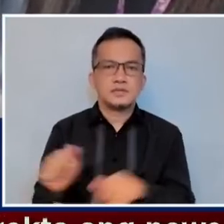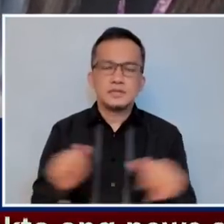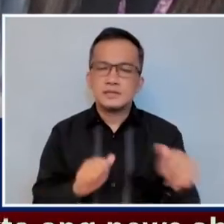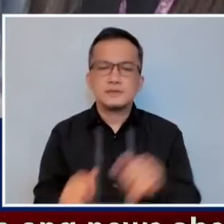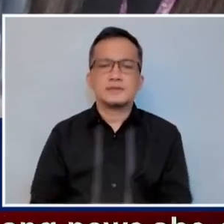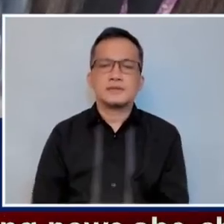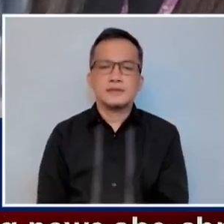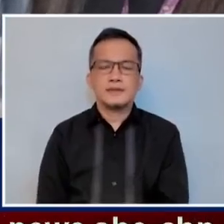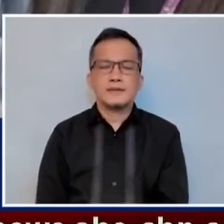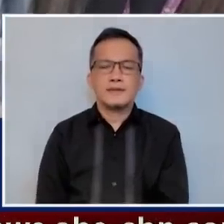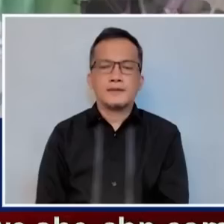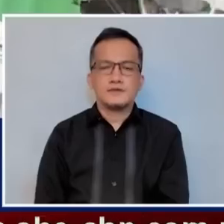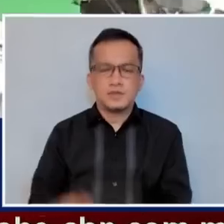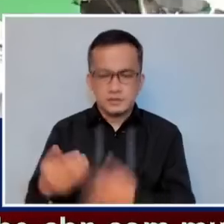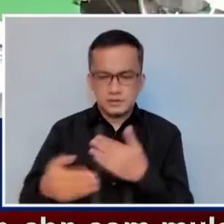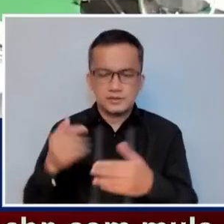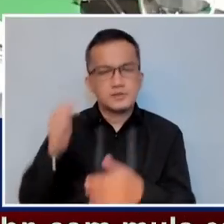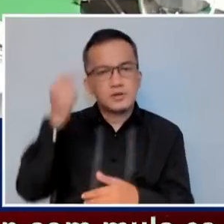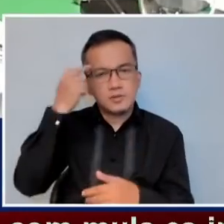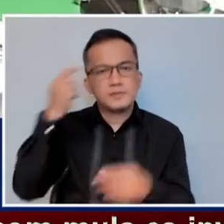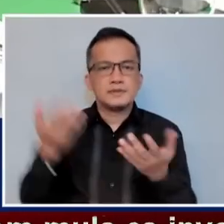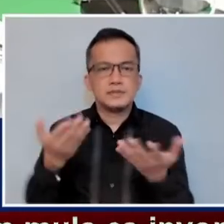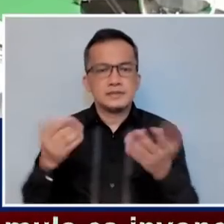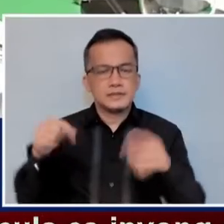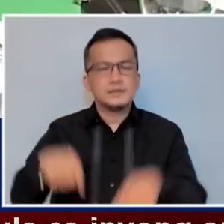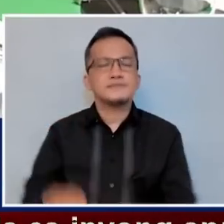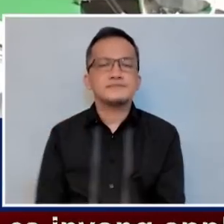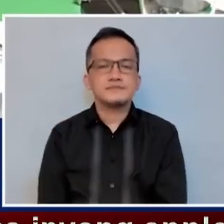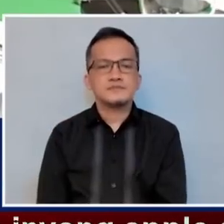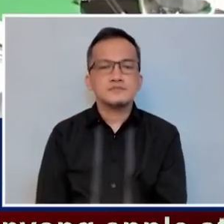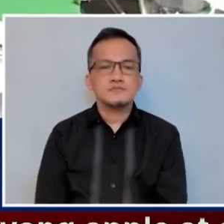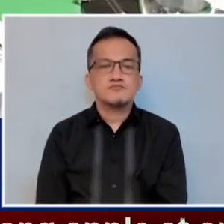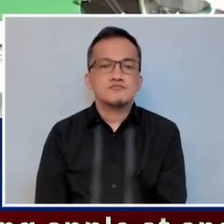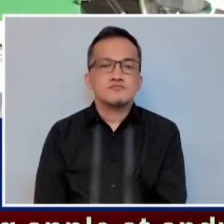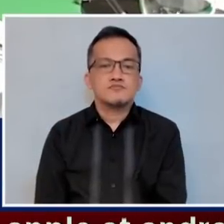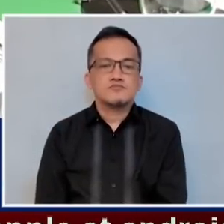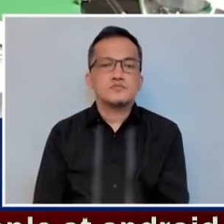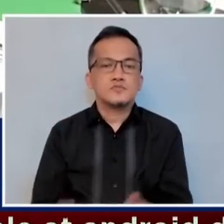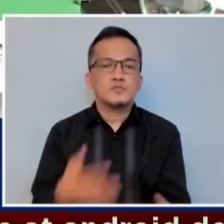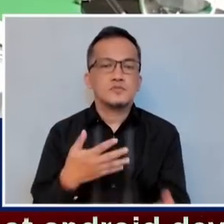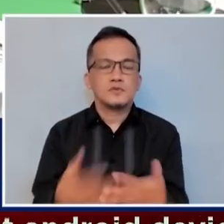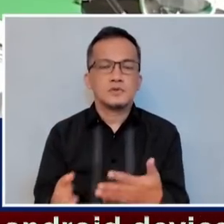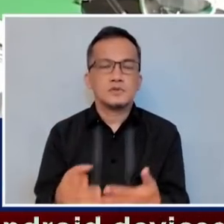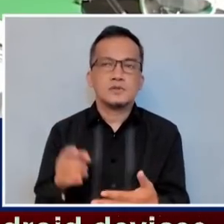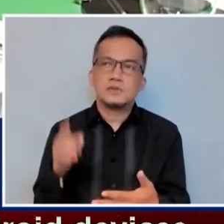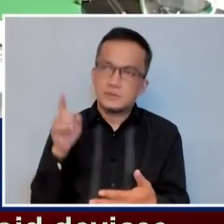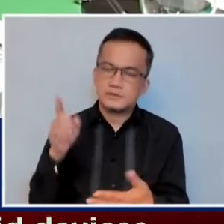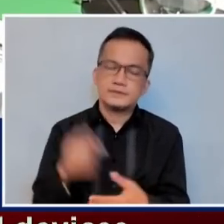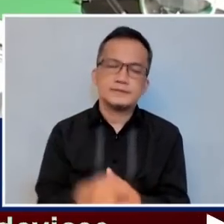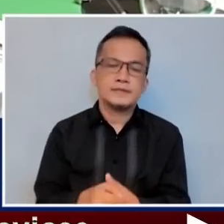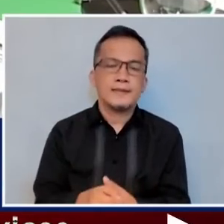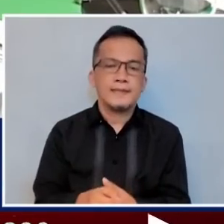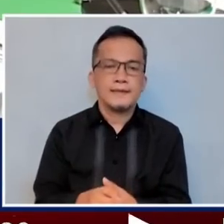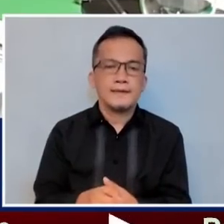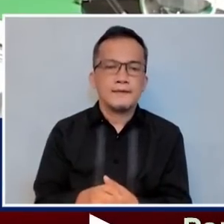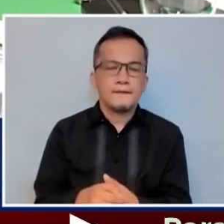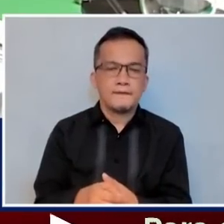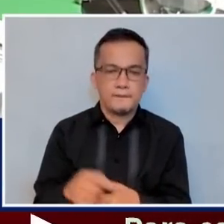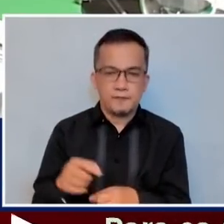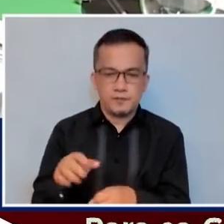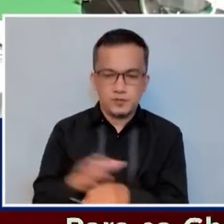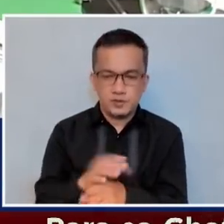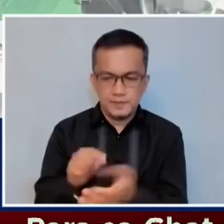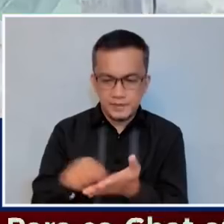the running of our government here. Now, whether it was a fully paid trip or not